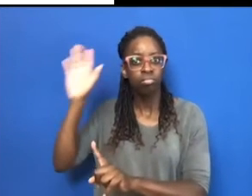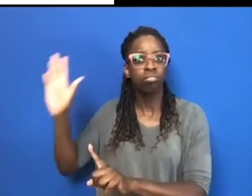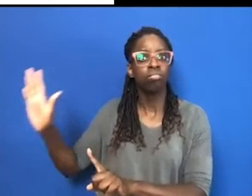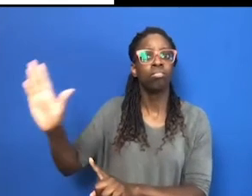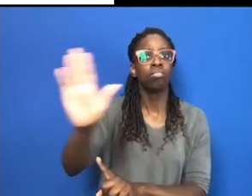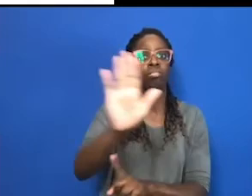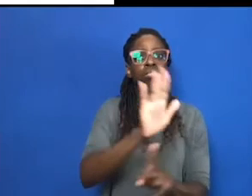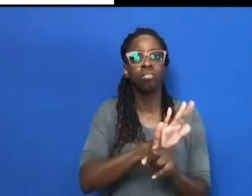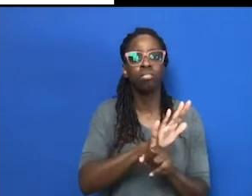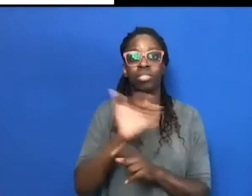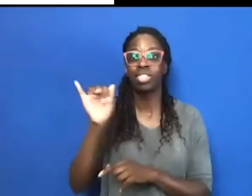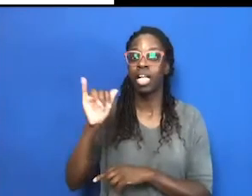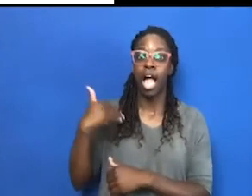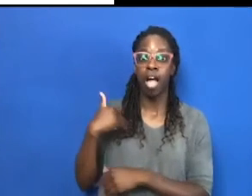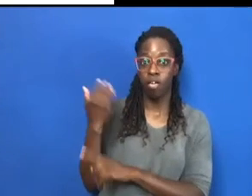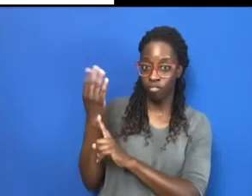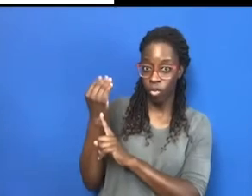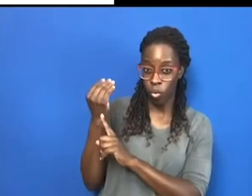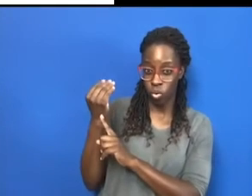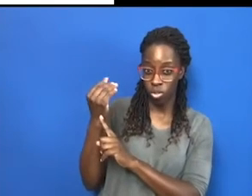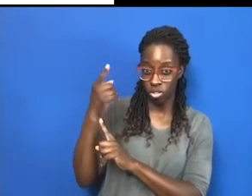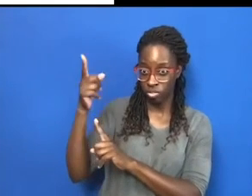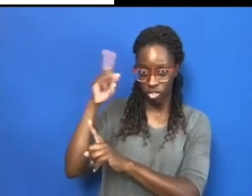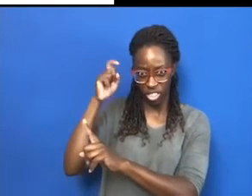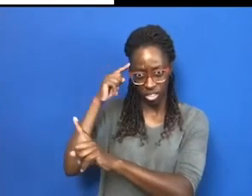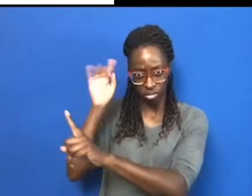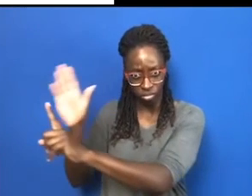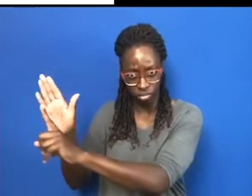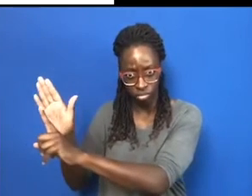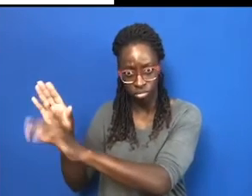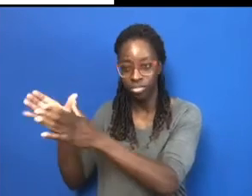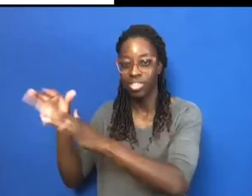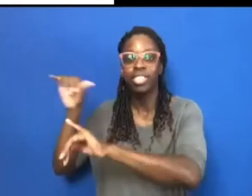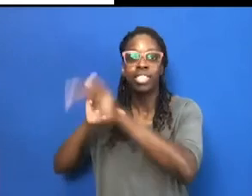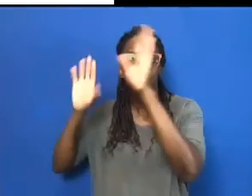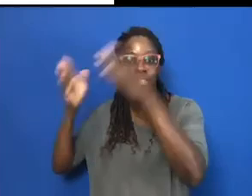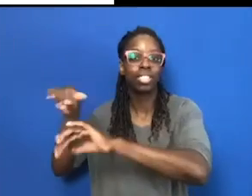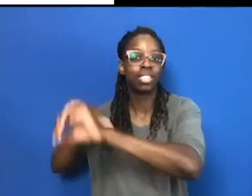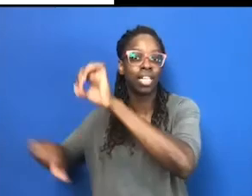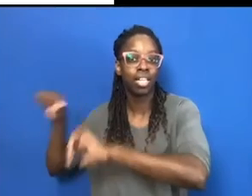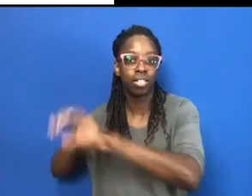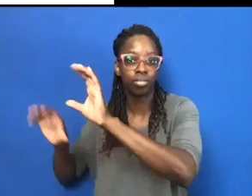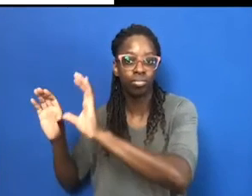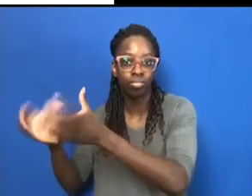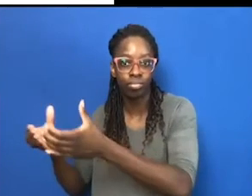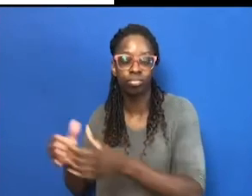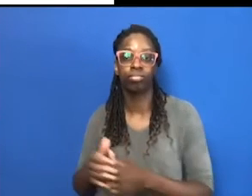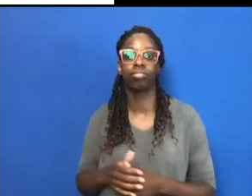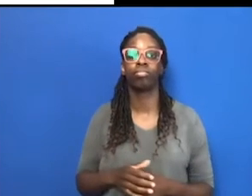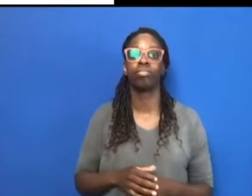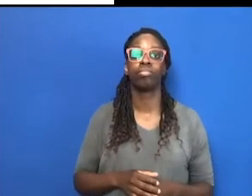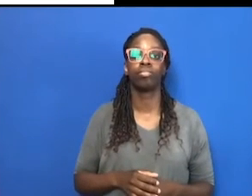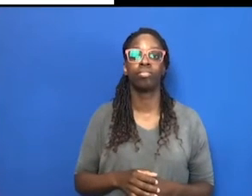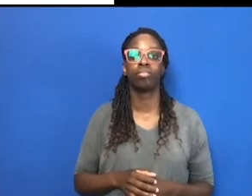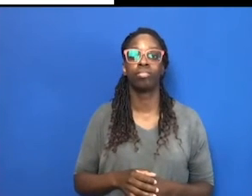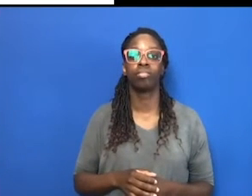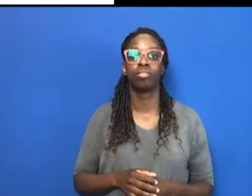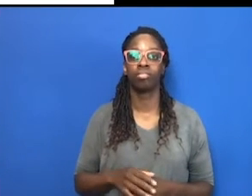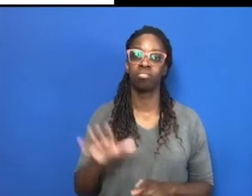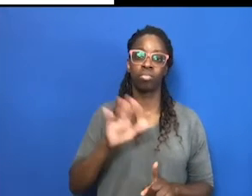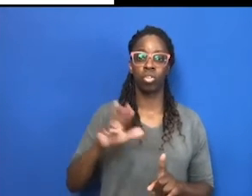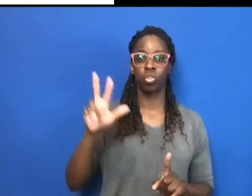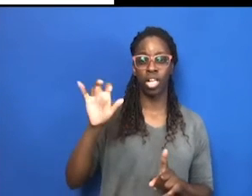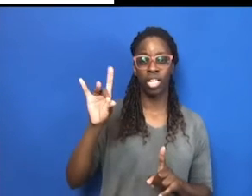for science in each state, with a maximum of 384 as science, a minimum of 14 that we coded as engineering